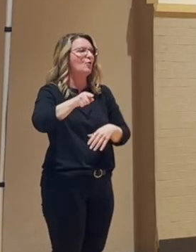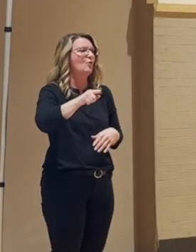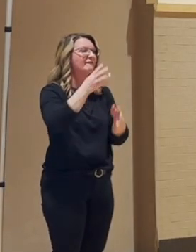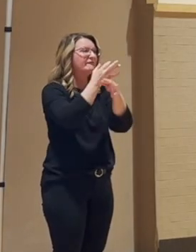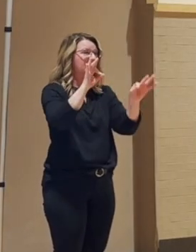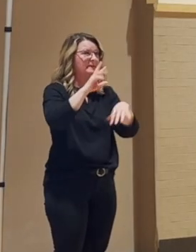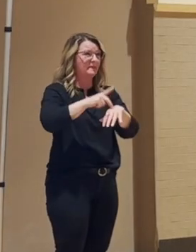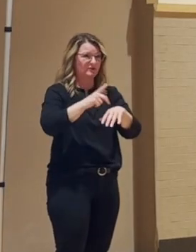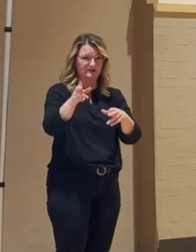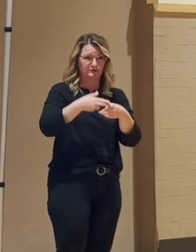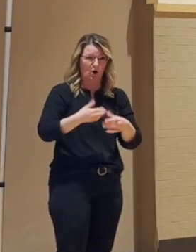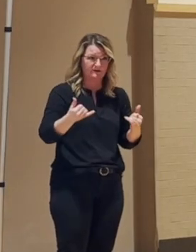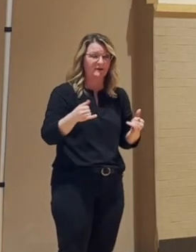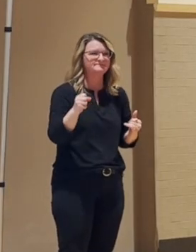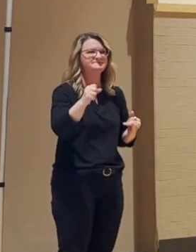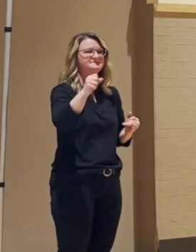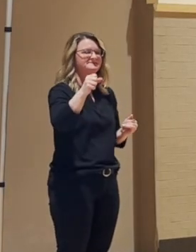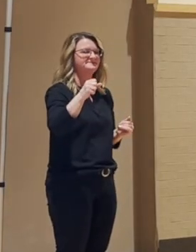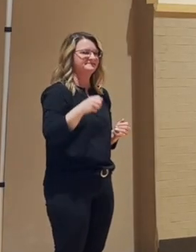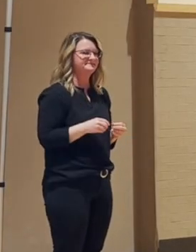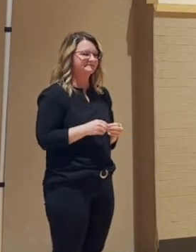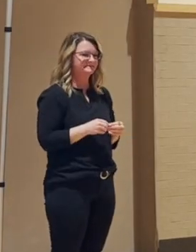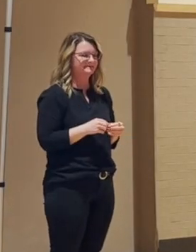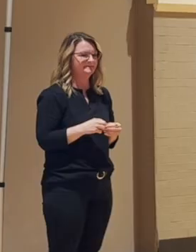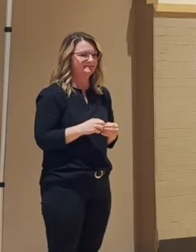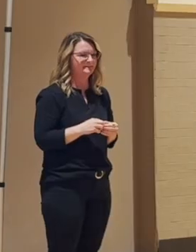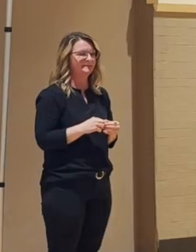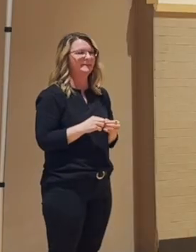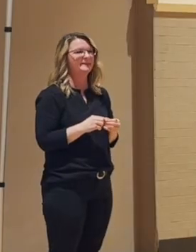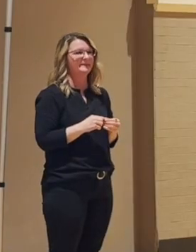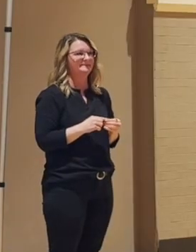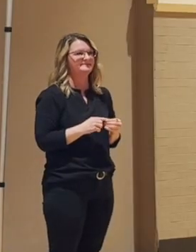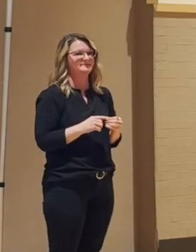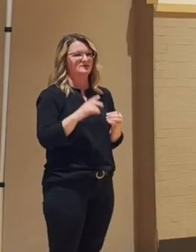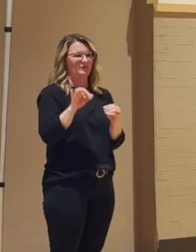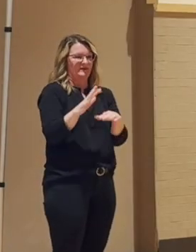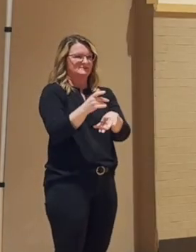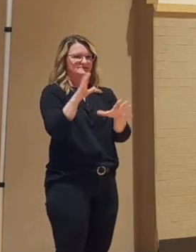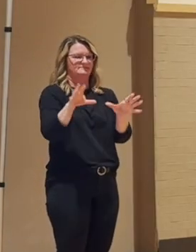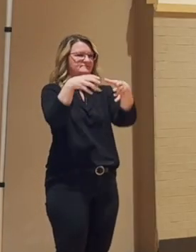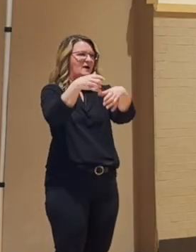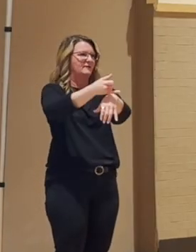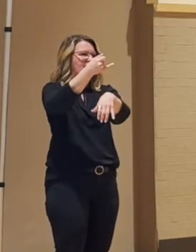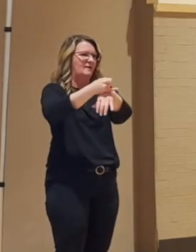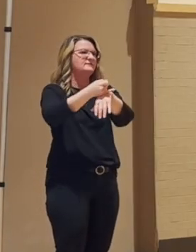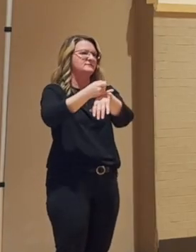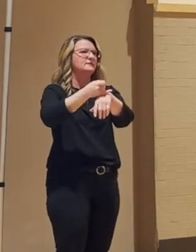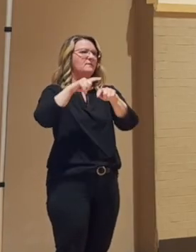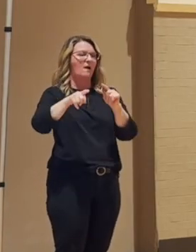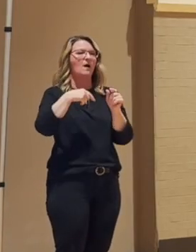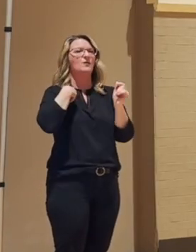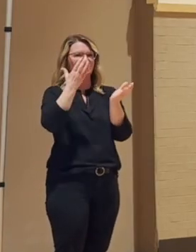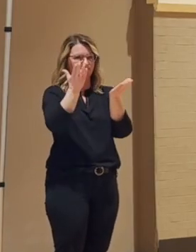Park, is that what it's called now? So it's basically on an island, but we do service, like I